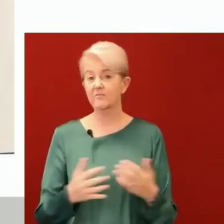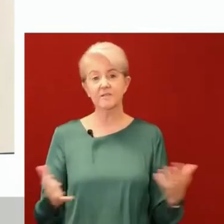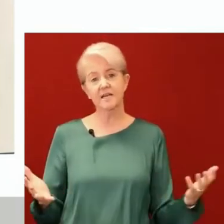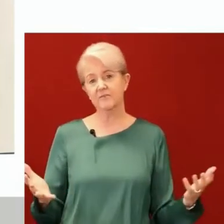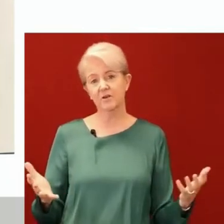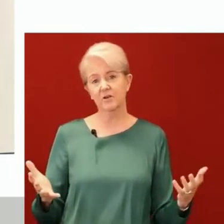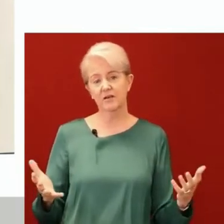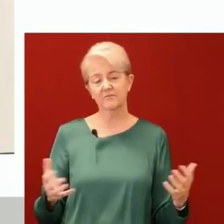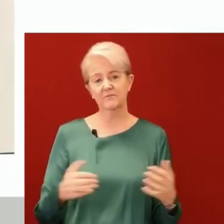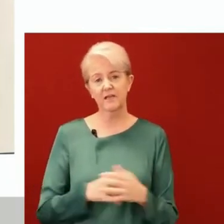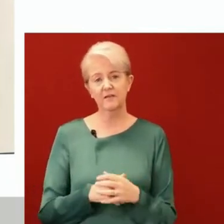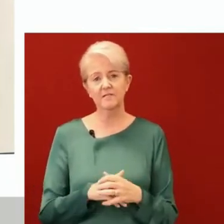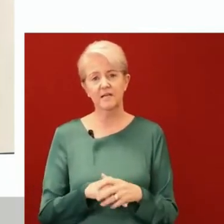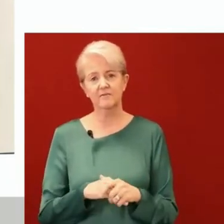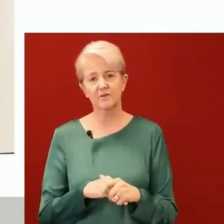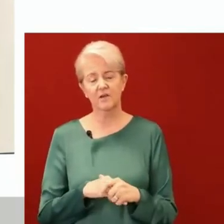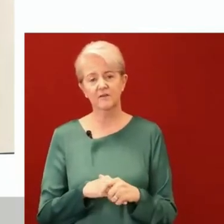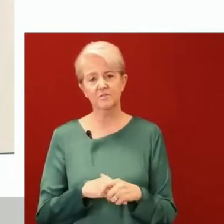work